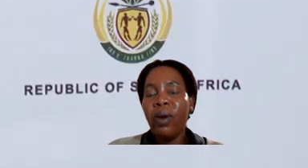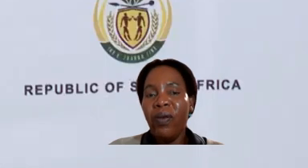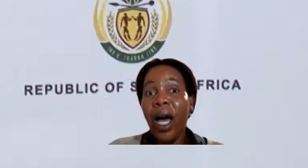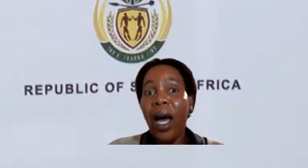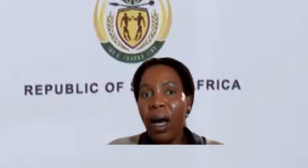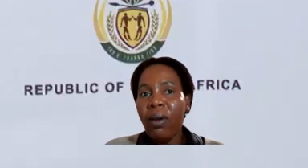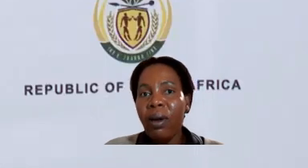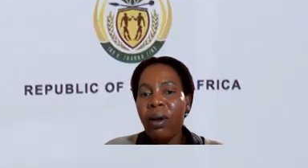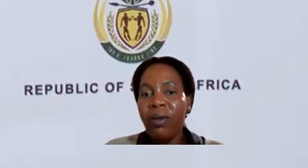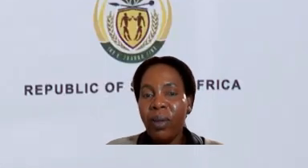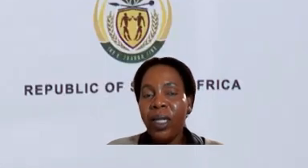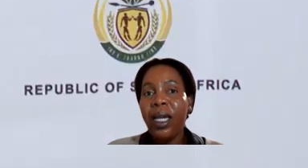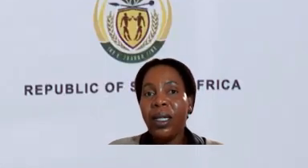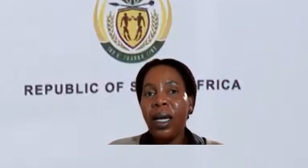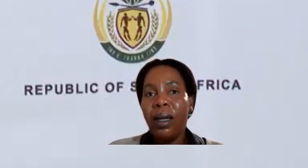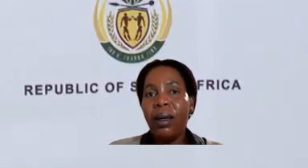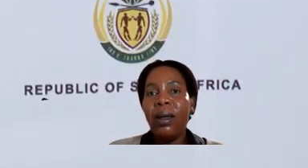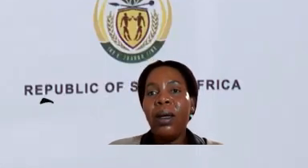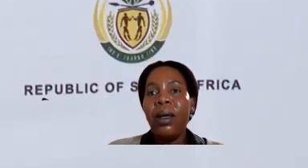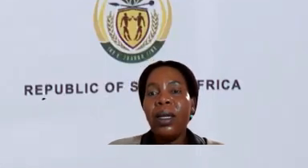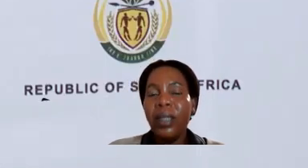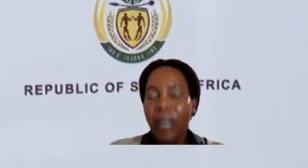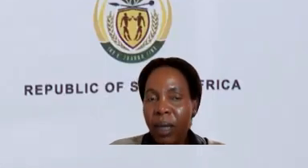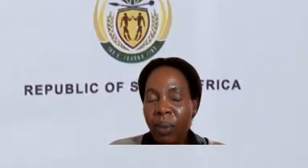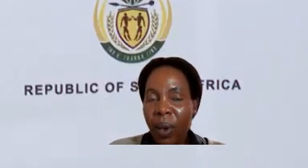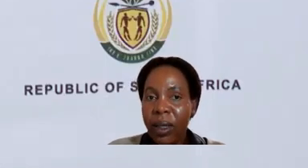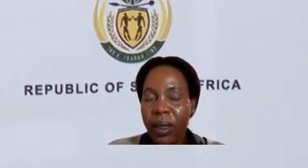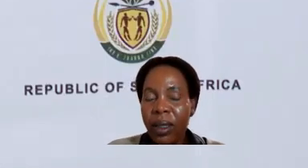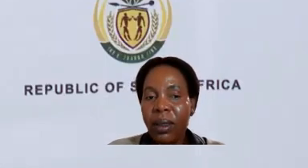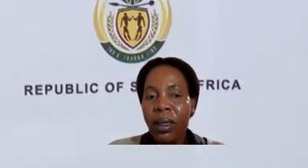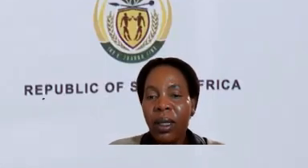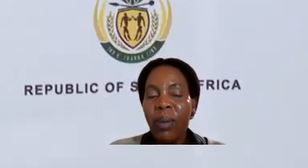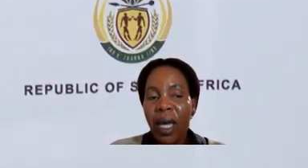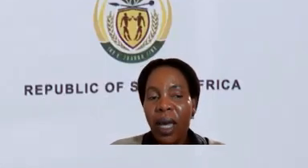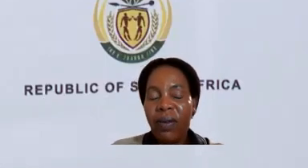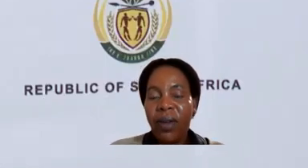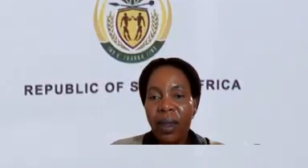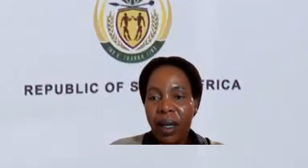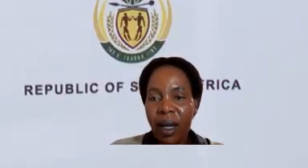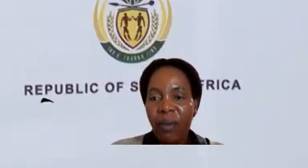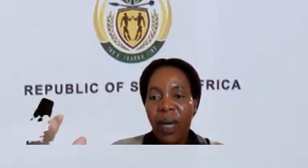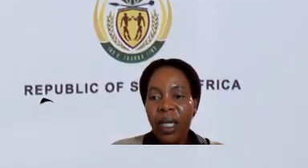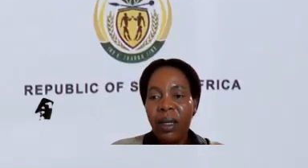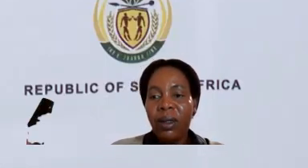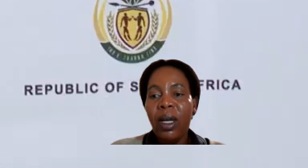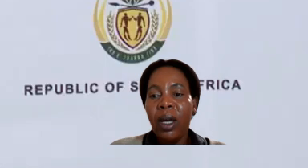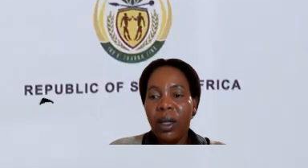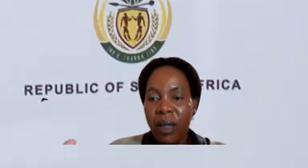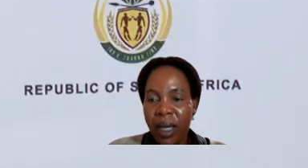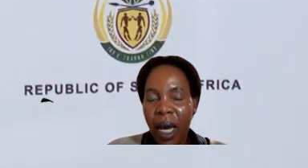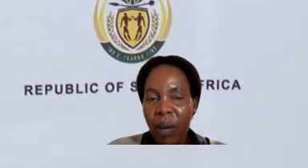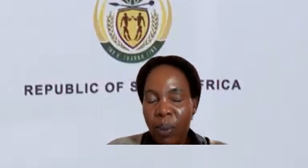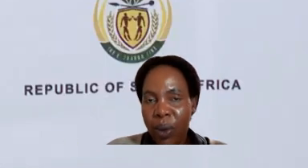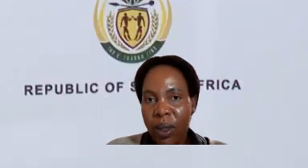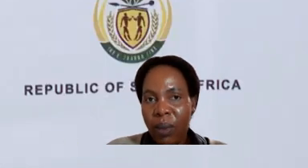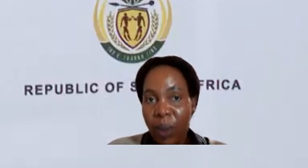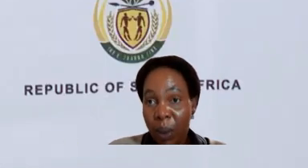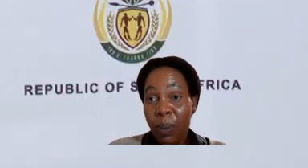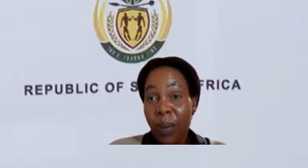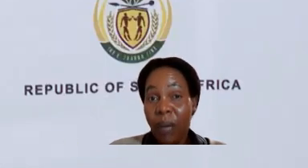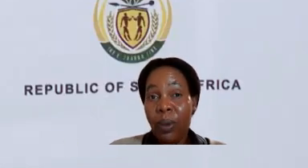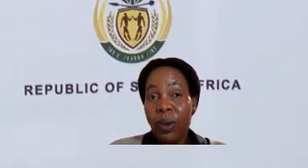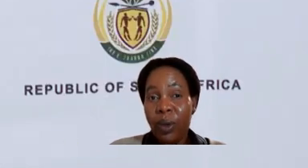move far from the center. Certain policies, the behavior that government is, can